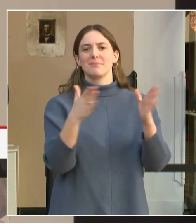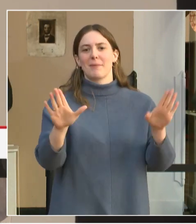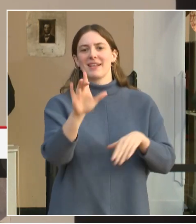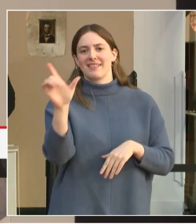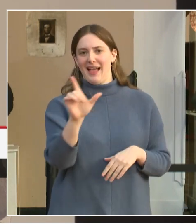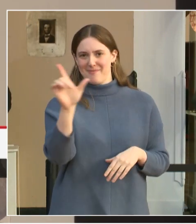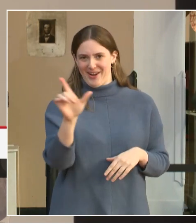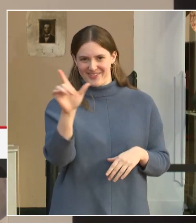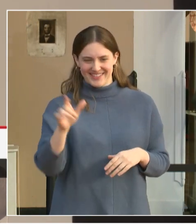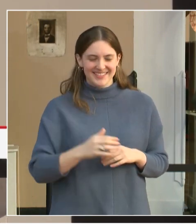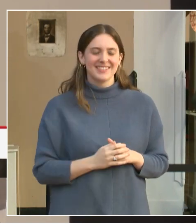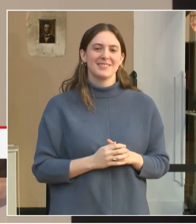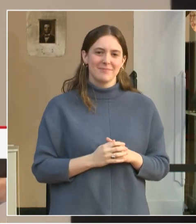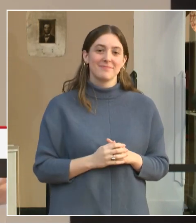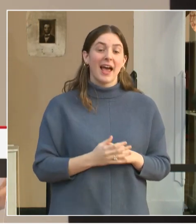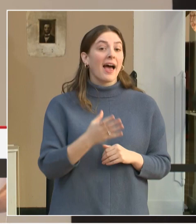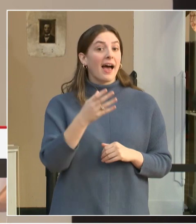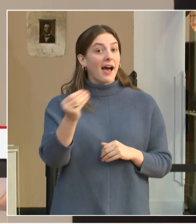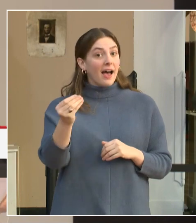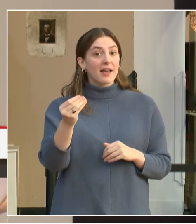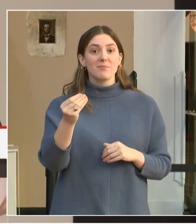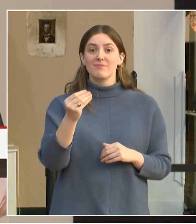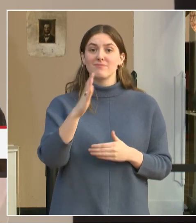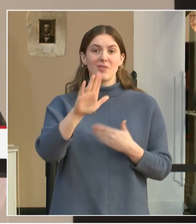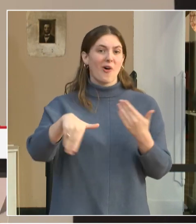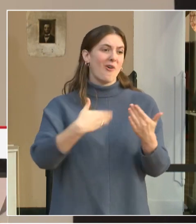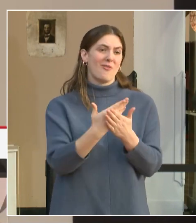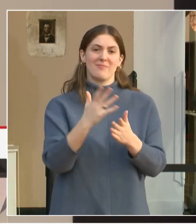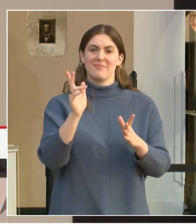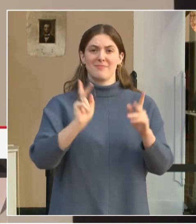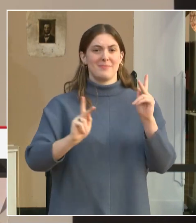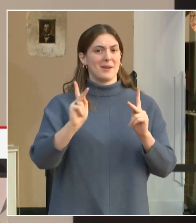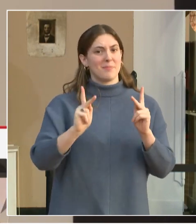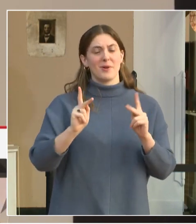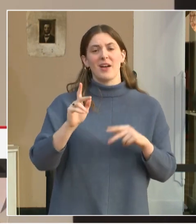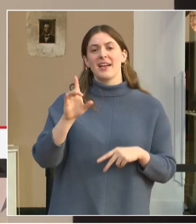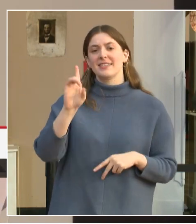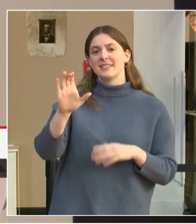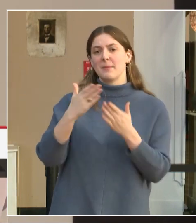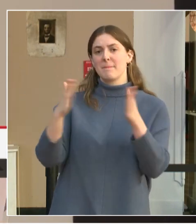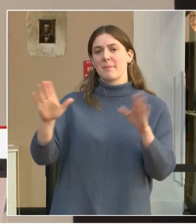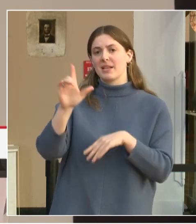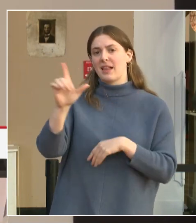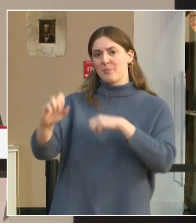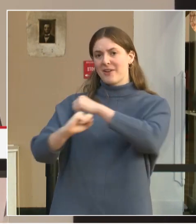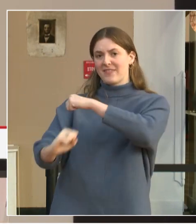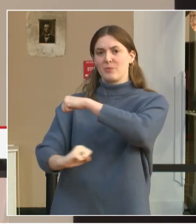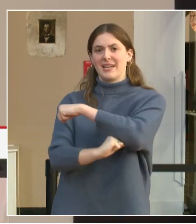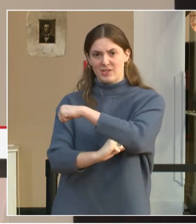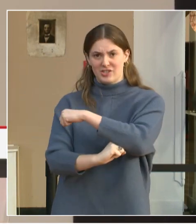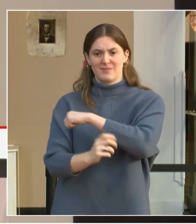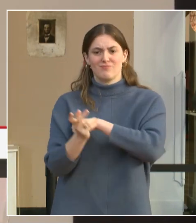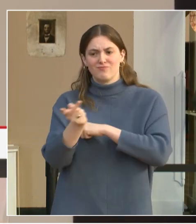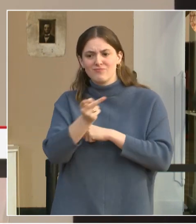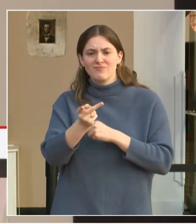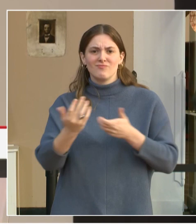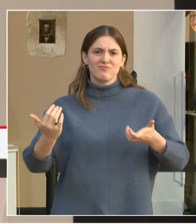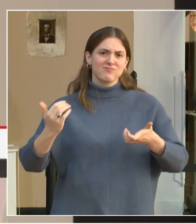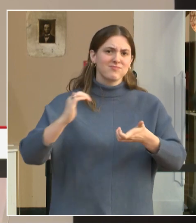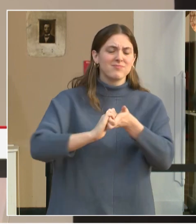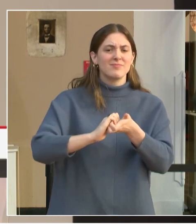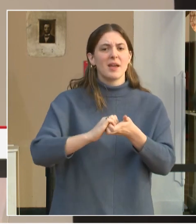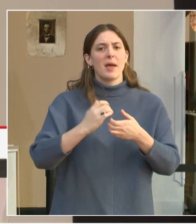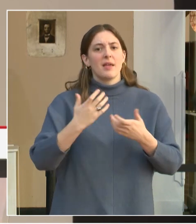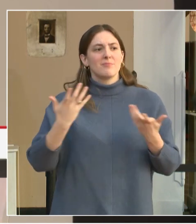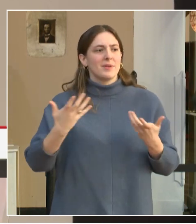Libraries and all of the people at the foundation who make it possible to